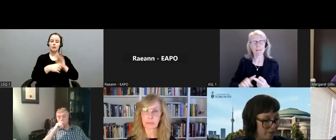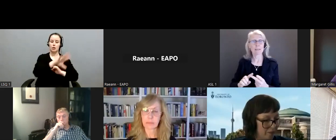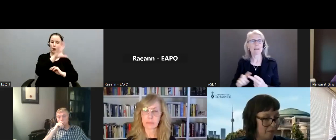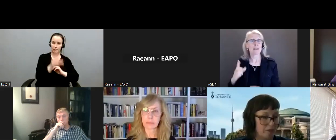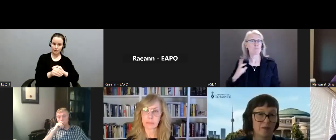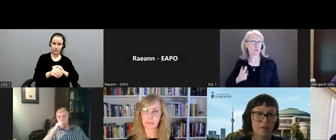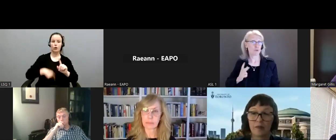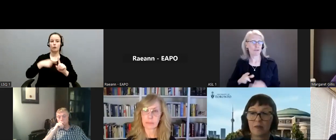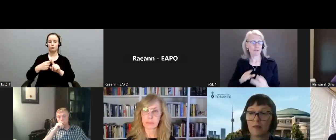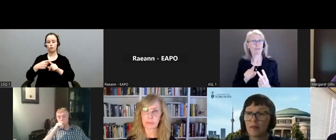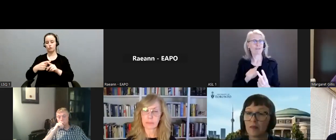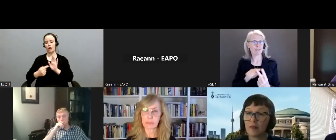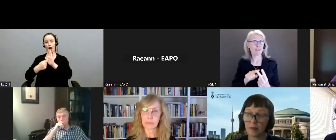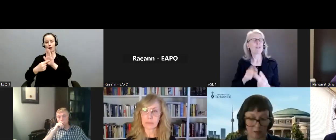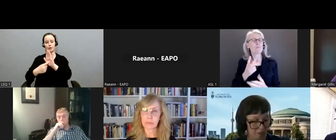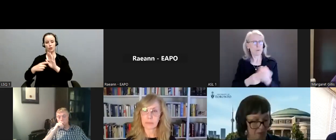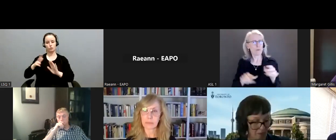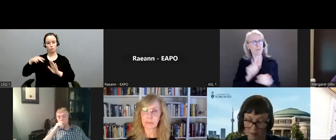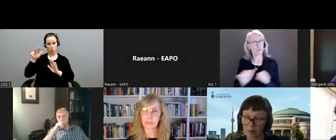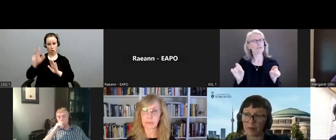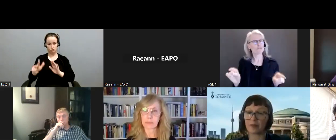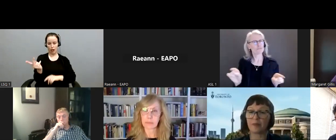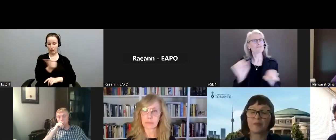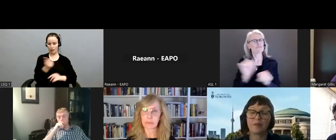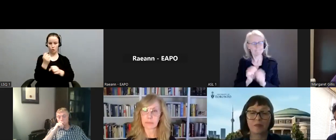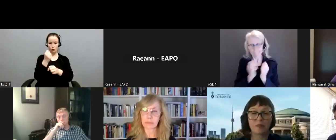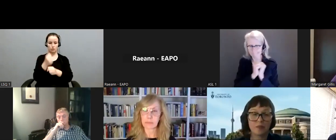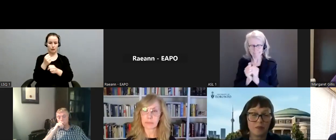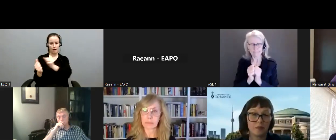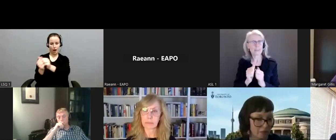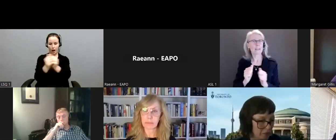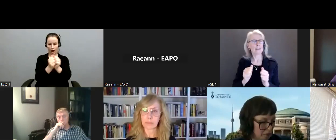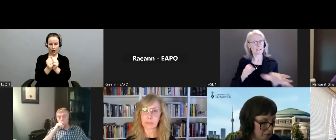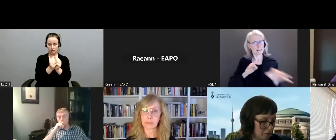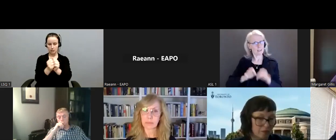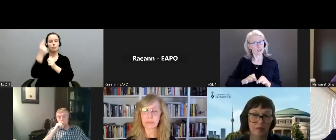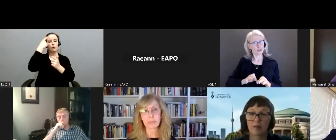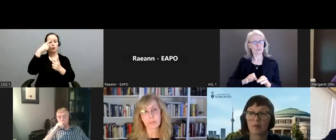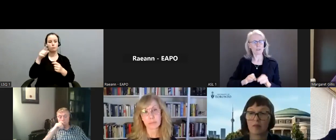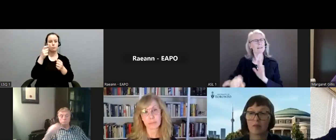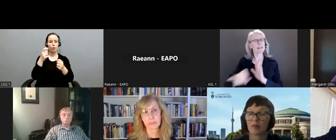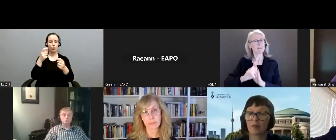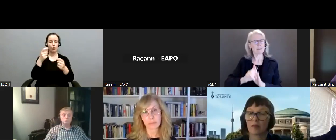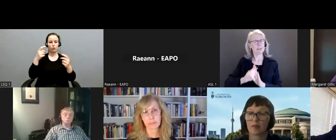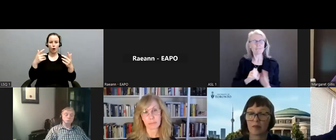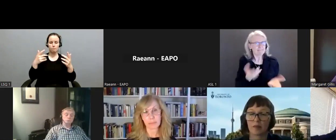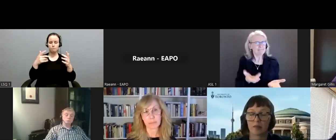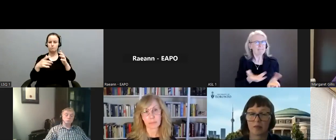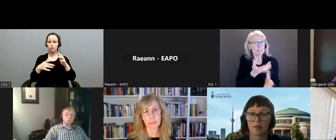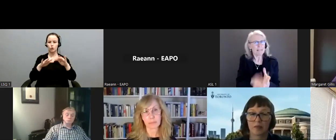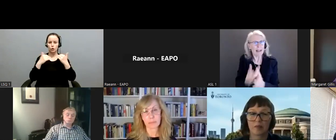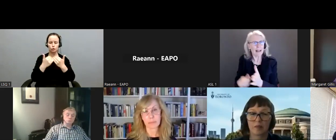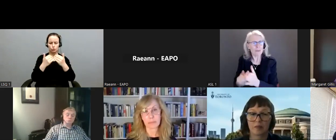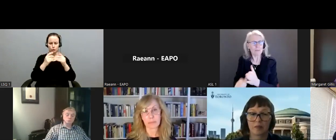working intercessionally to come up with an agreed upon option on the identification of gaps in the current human